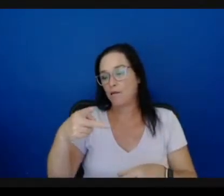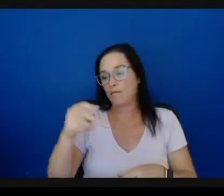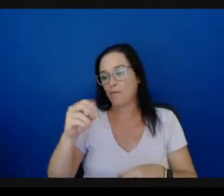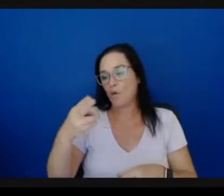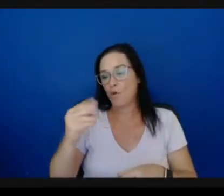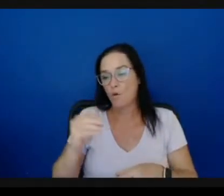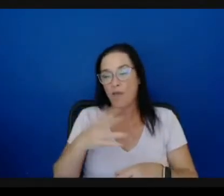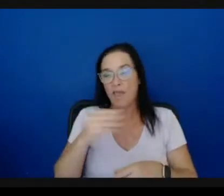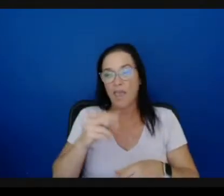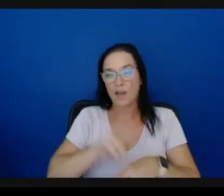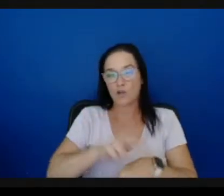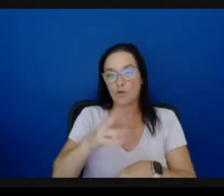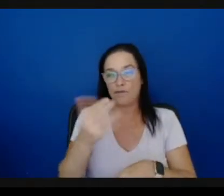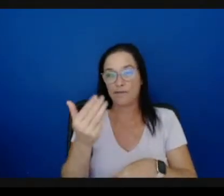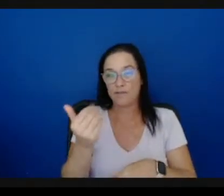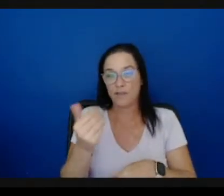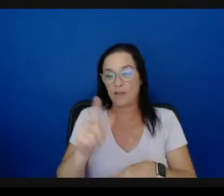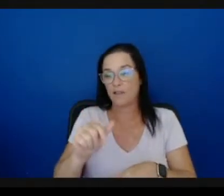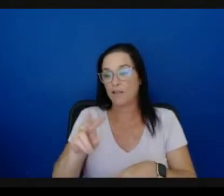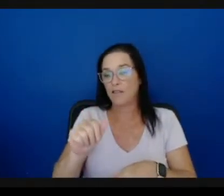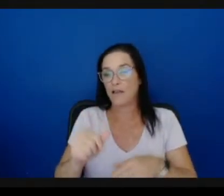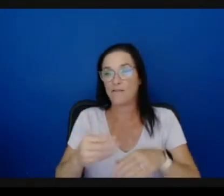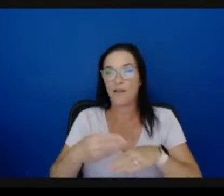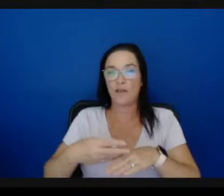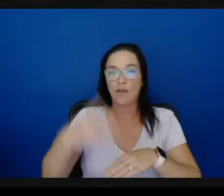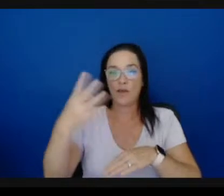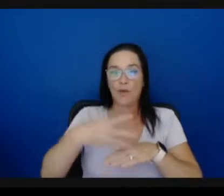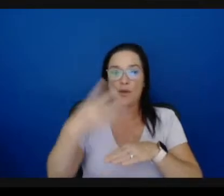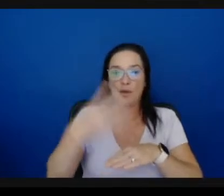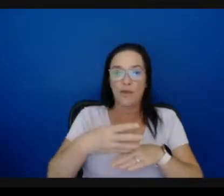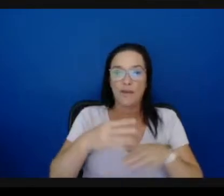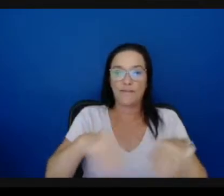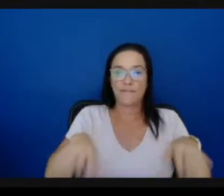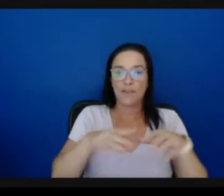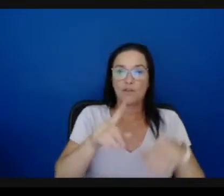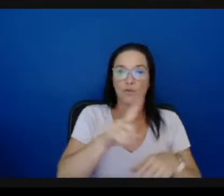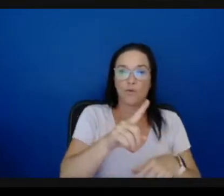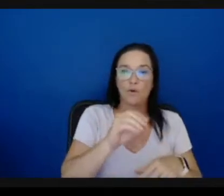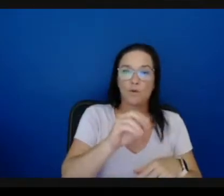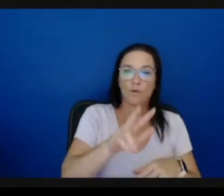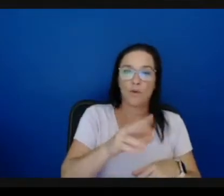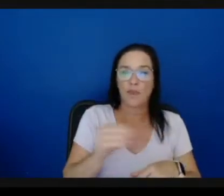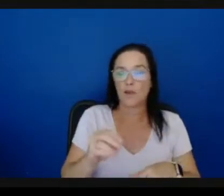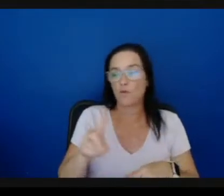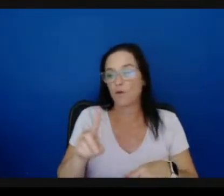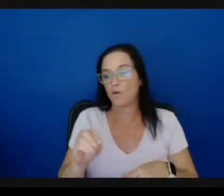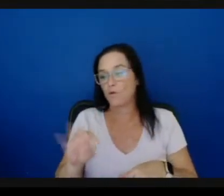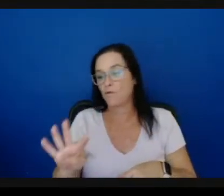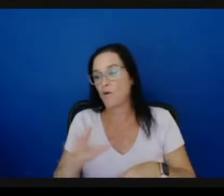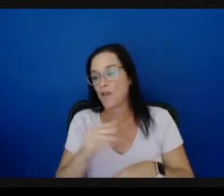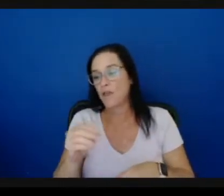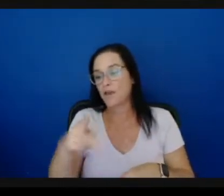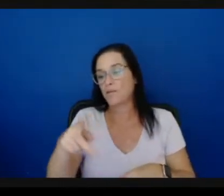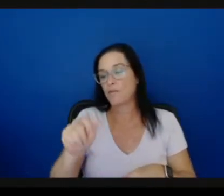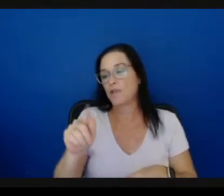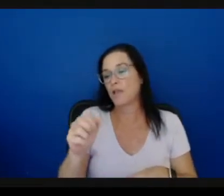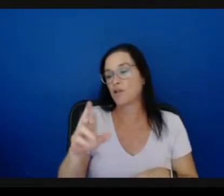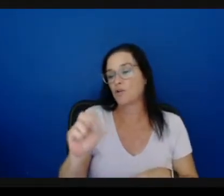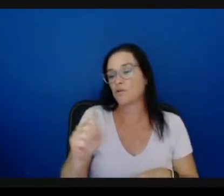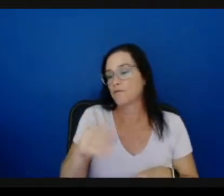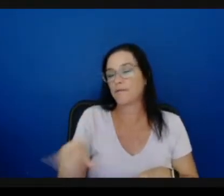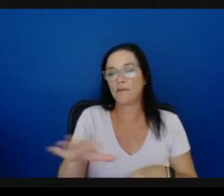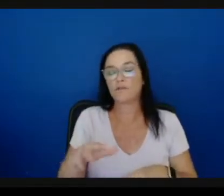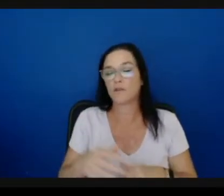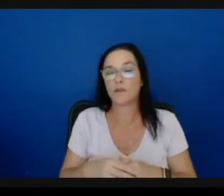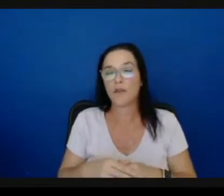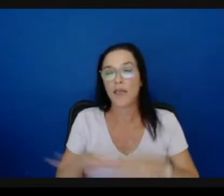p.m., lava appeared in fields 103 and 104 and in planters' fields. Activity continued